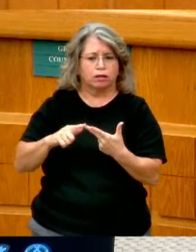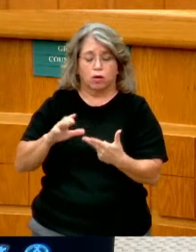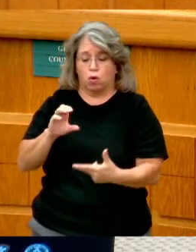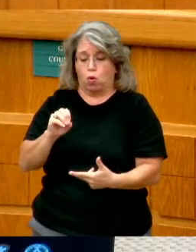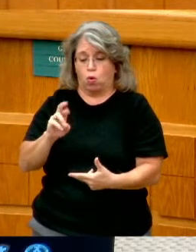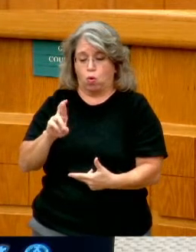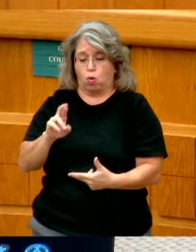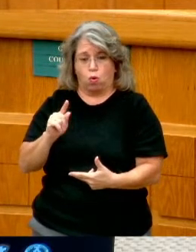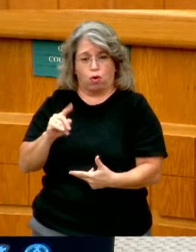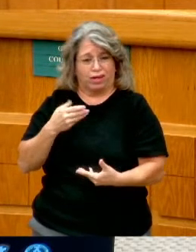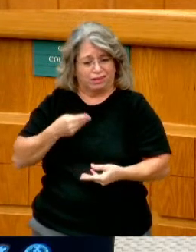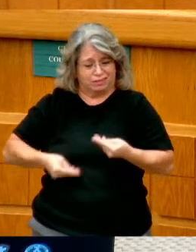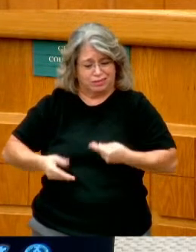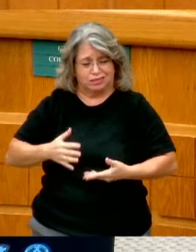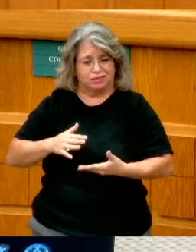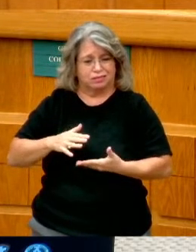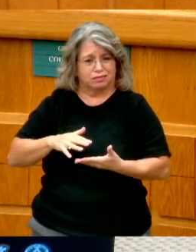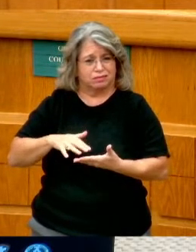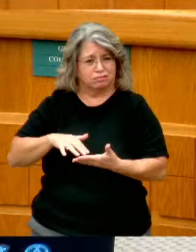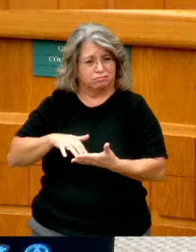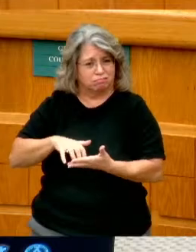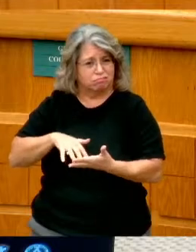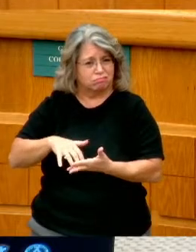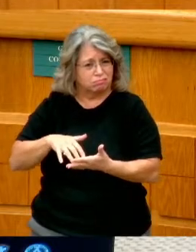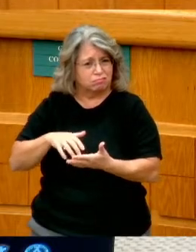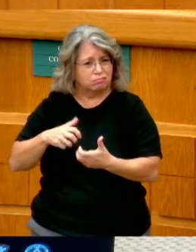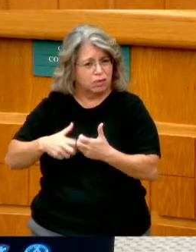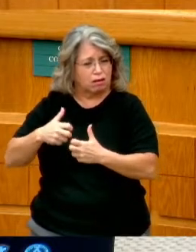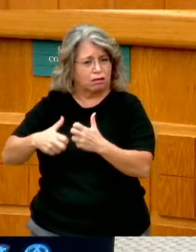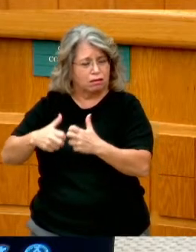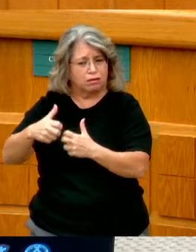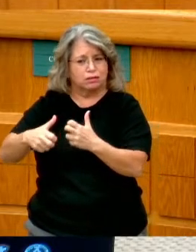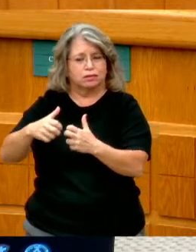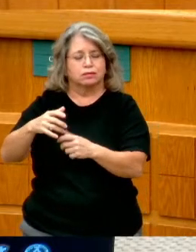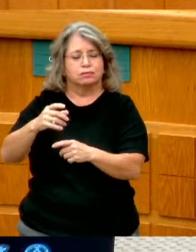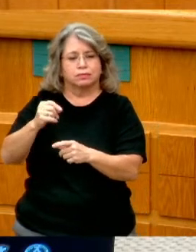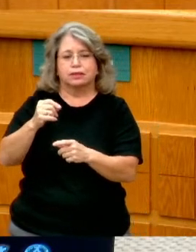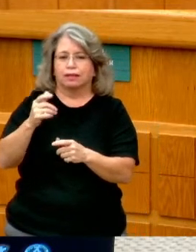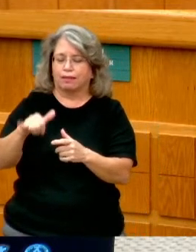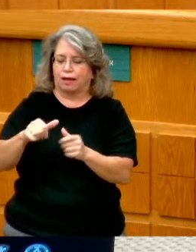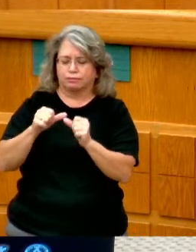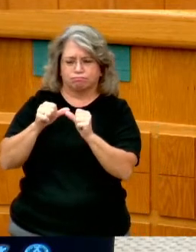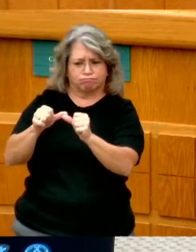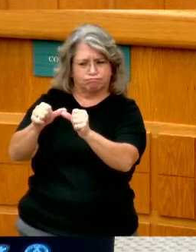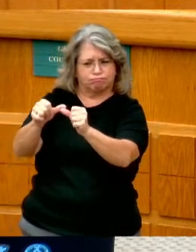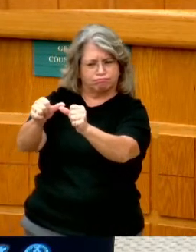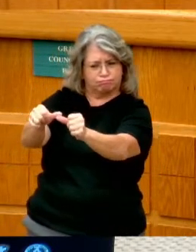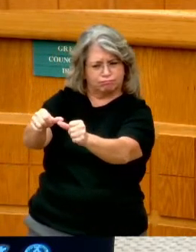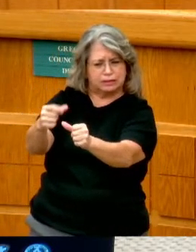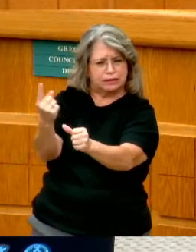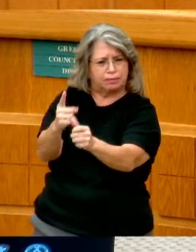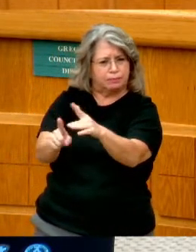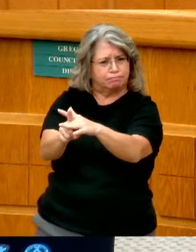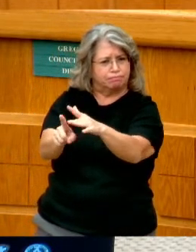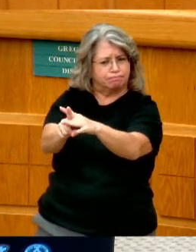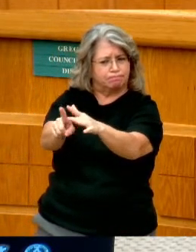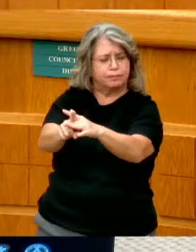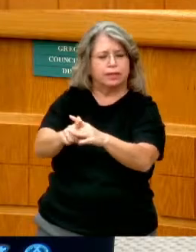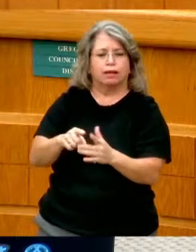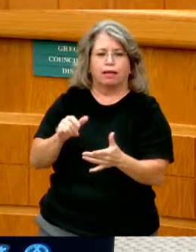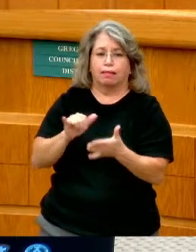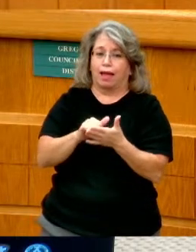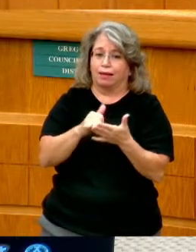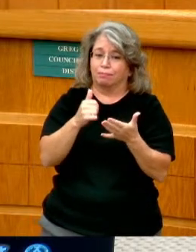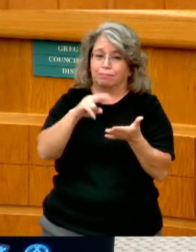long-term symptoms that are still being studied. This is yet another reminder that there is still a lot to learn about this